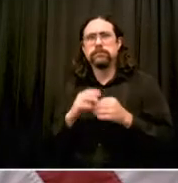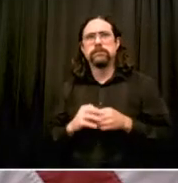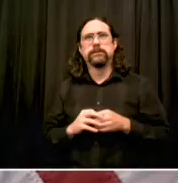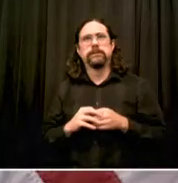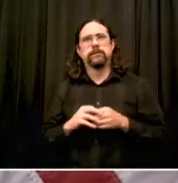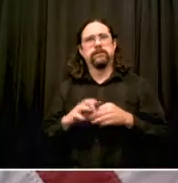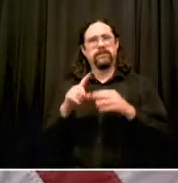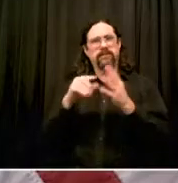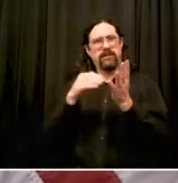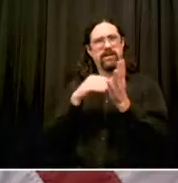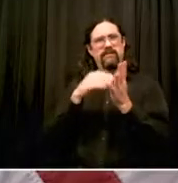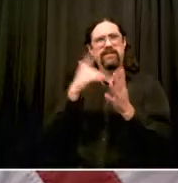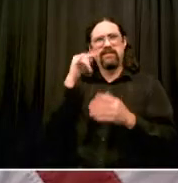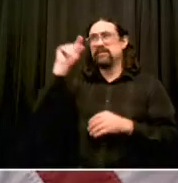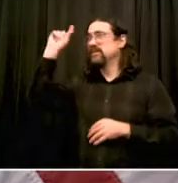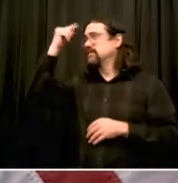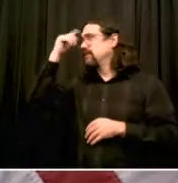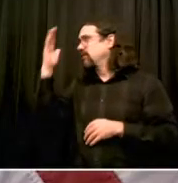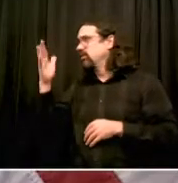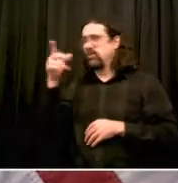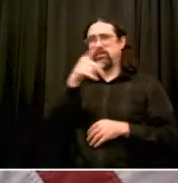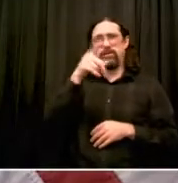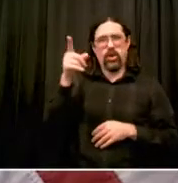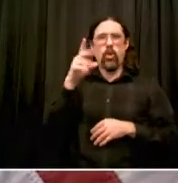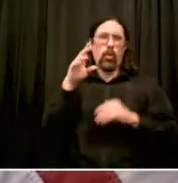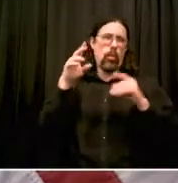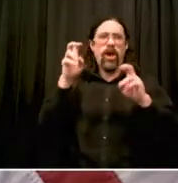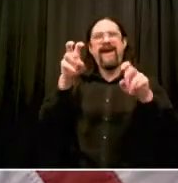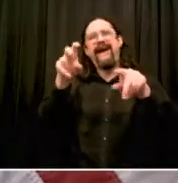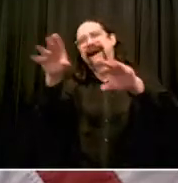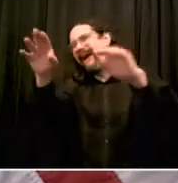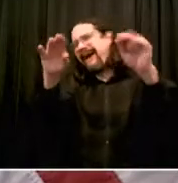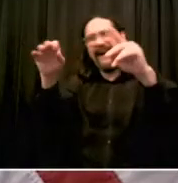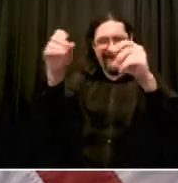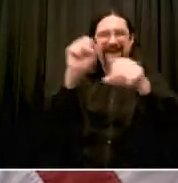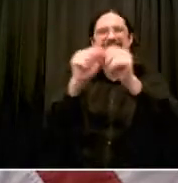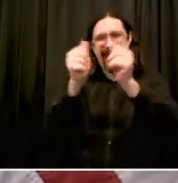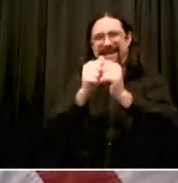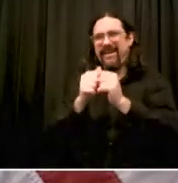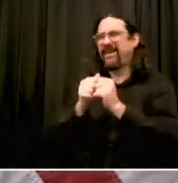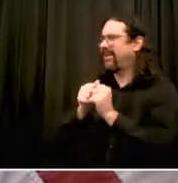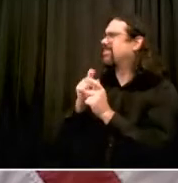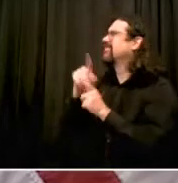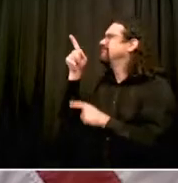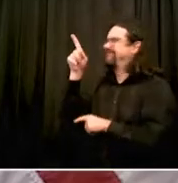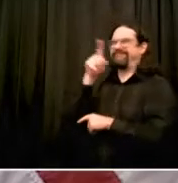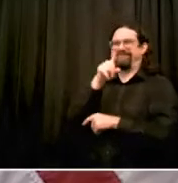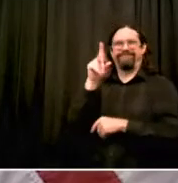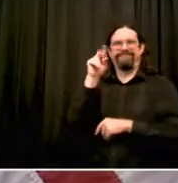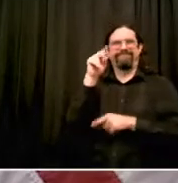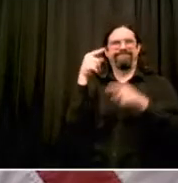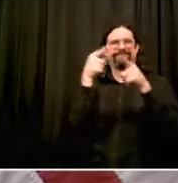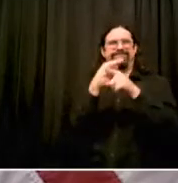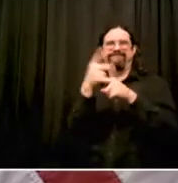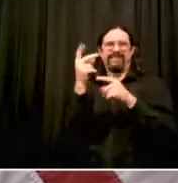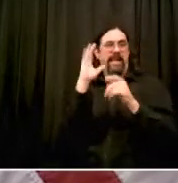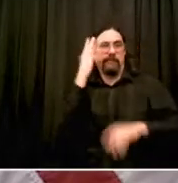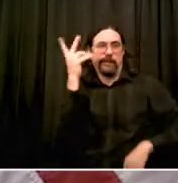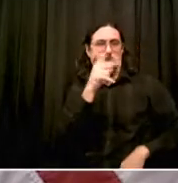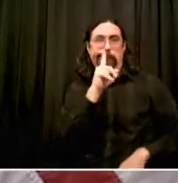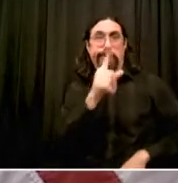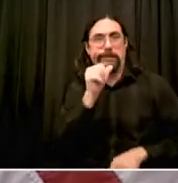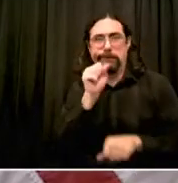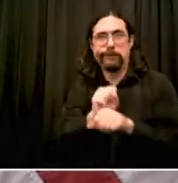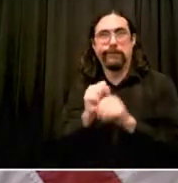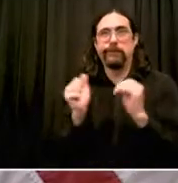your use of the English language was very elegant there. You have a career in diplomacy ahead. I don't get lost